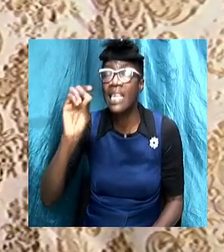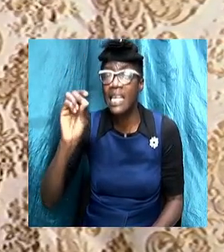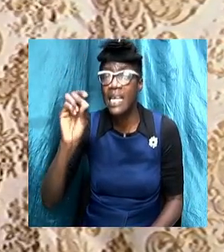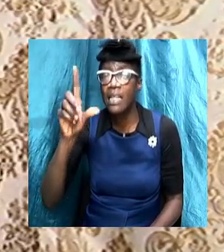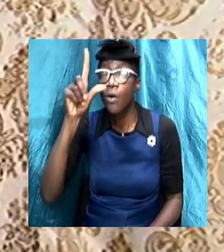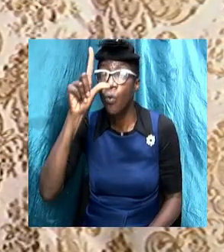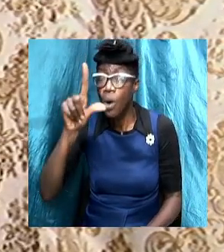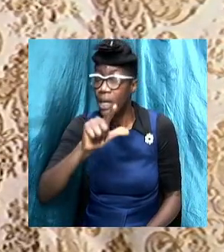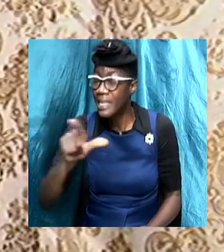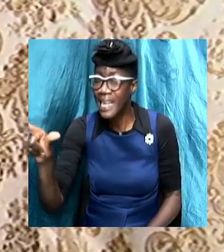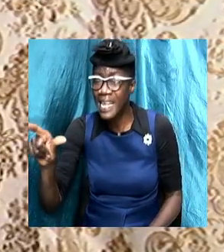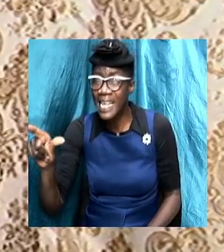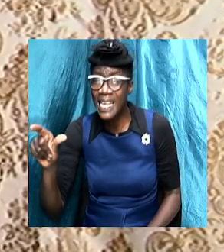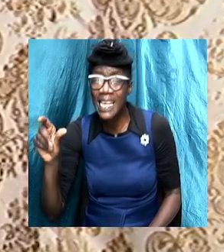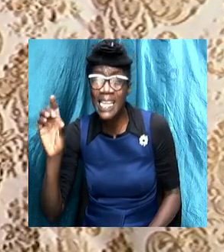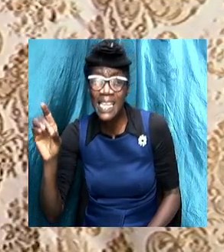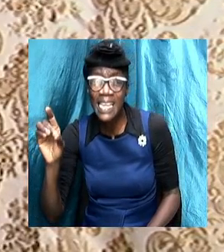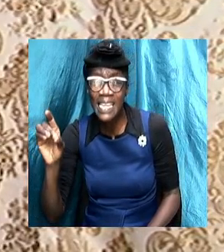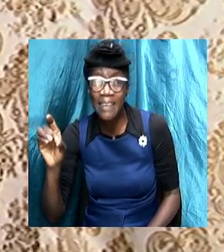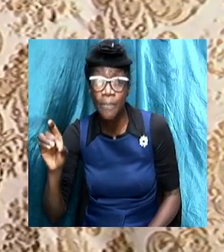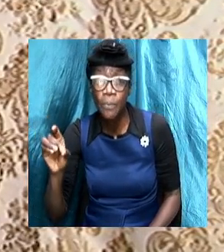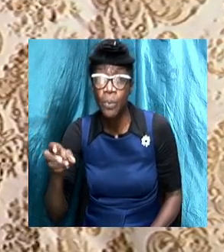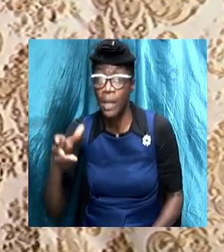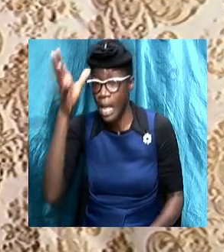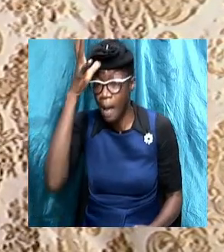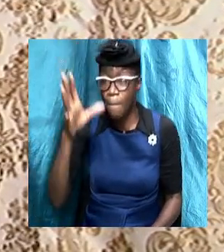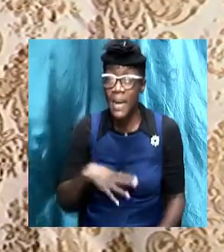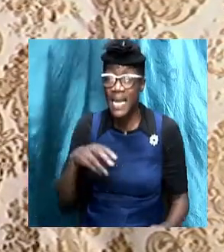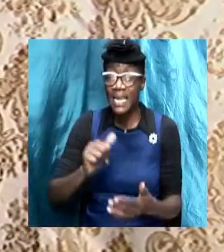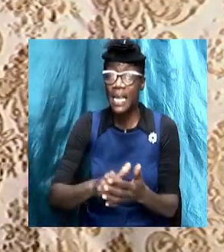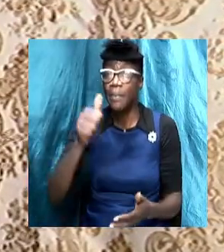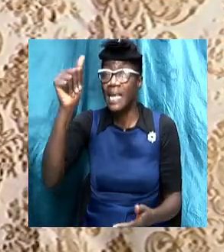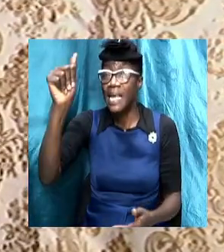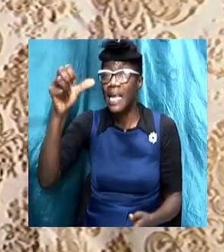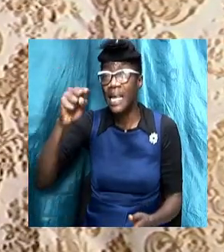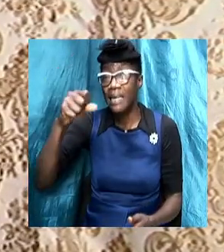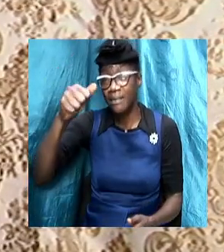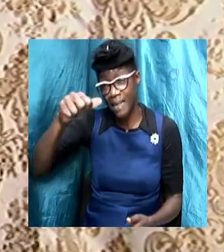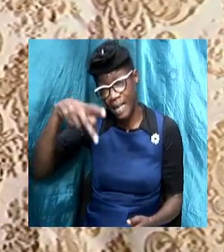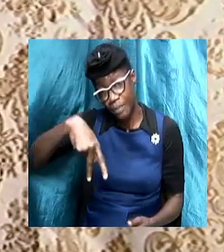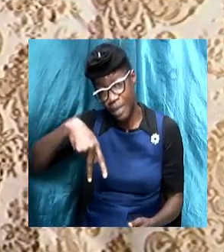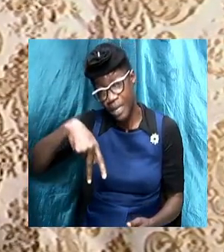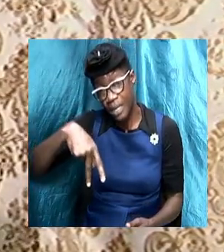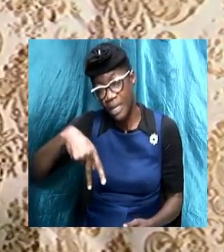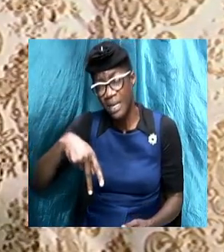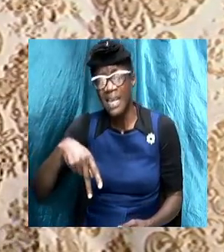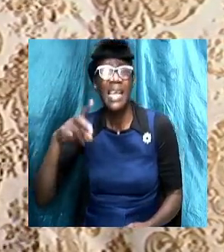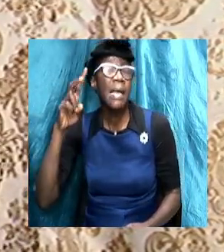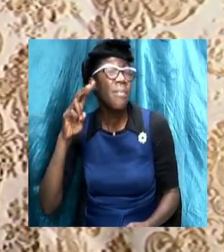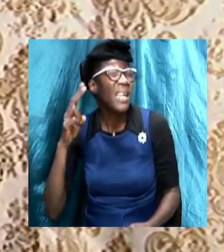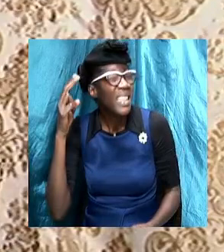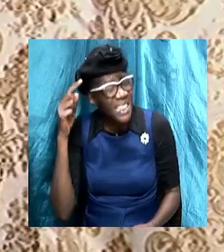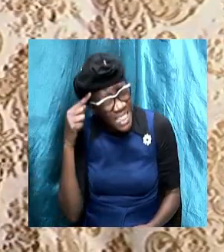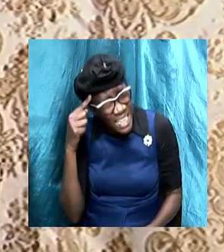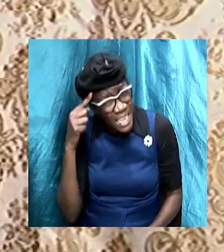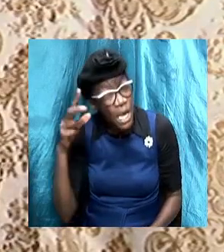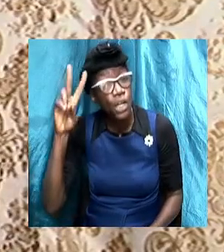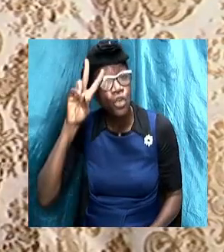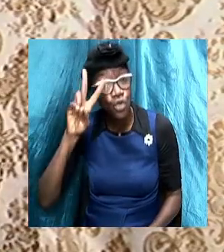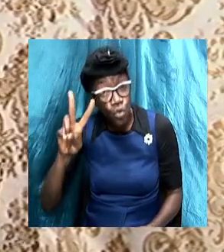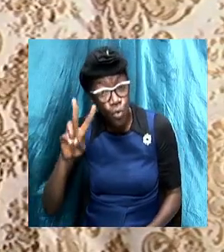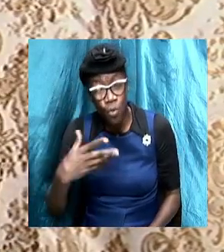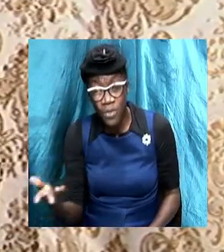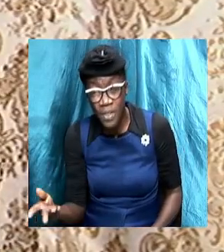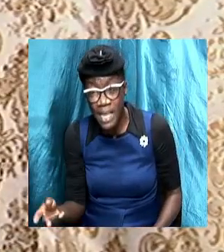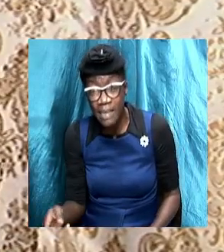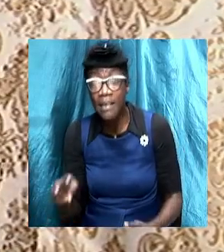Asaph. And when you read those 8 verses, praise God, he was contemplating on 2 things in these verses. If we